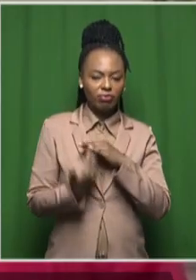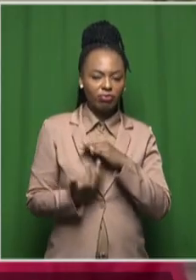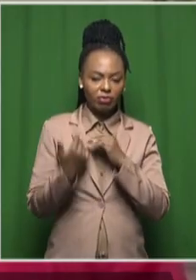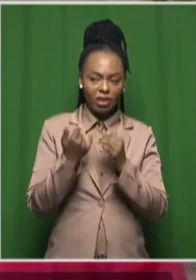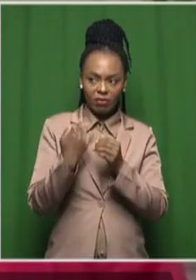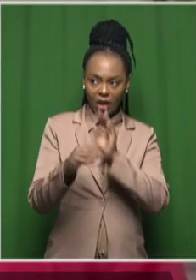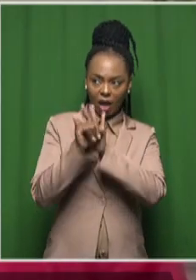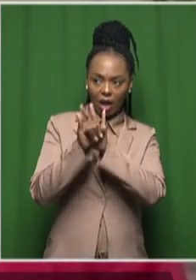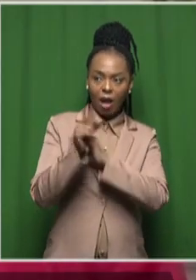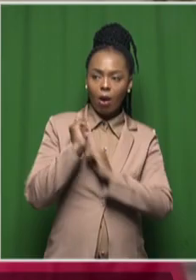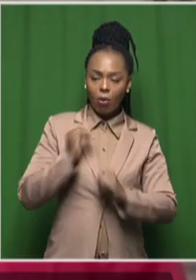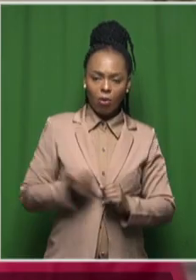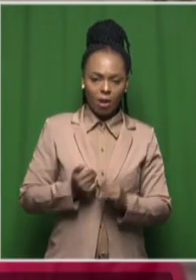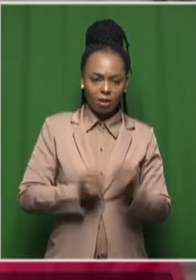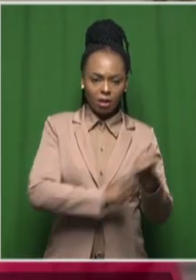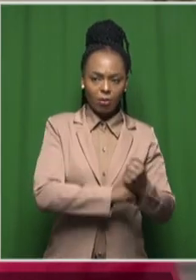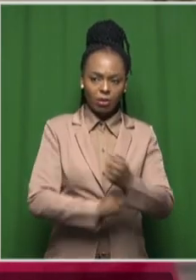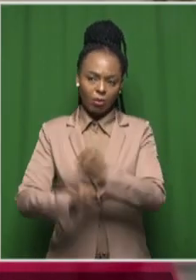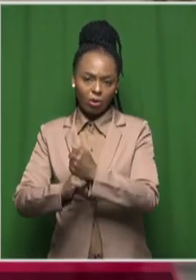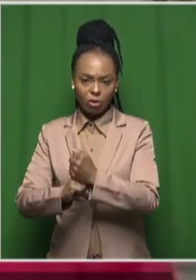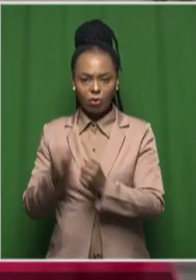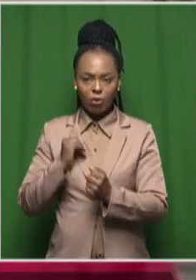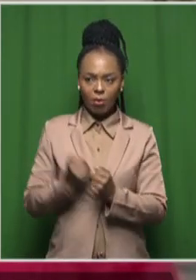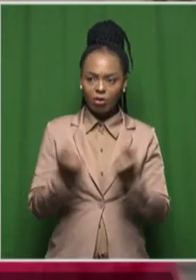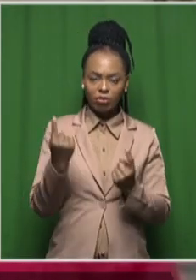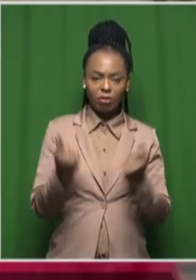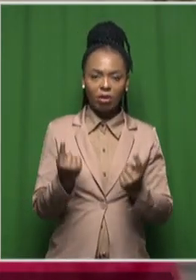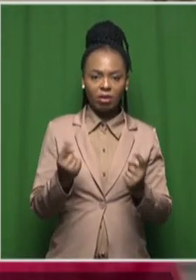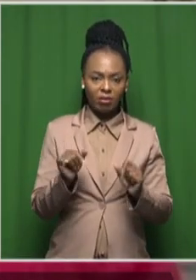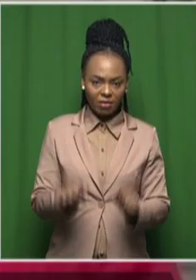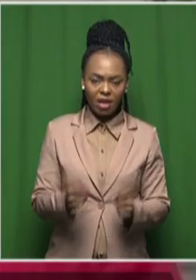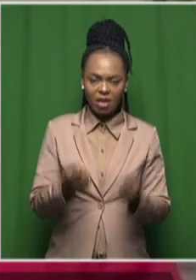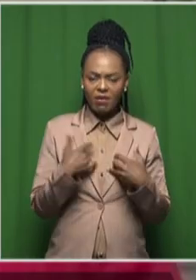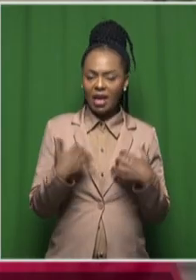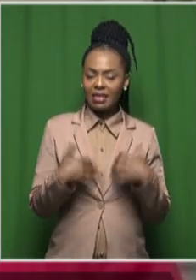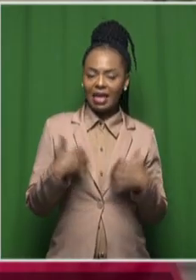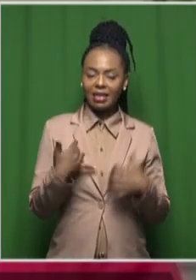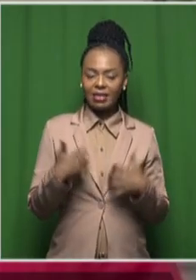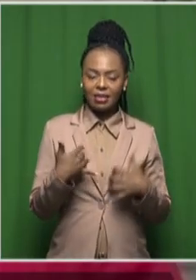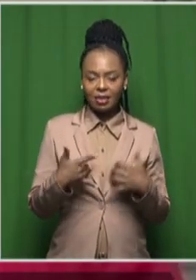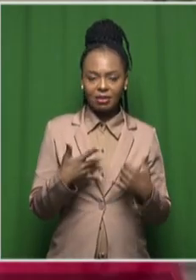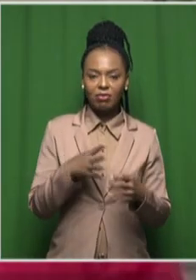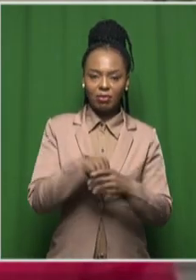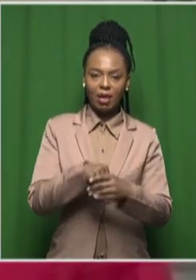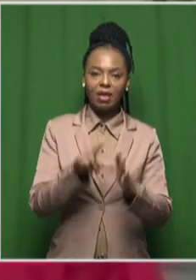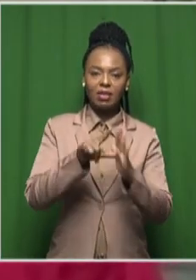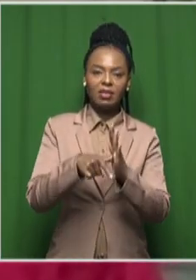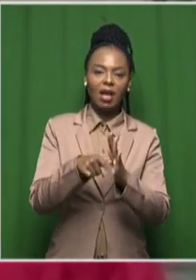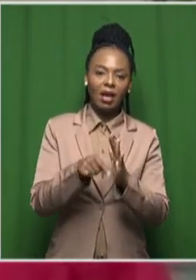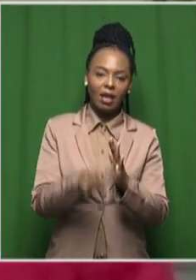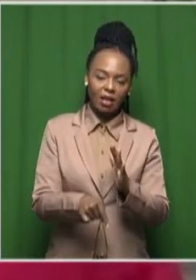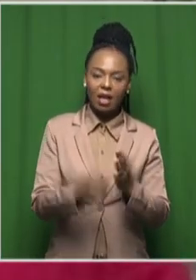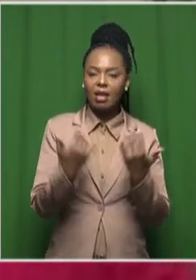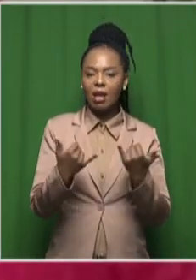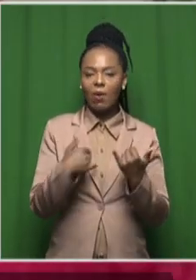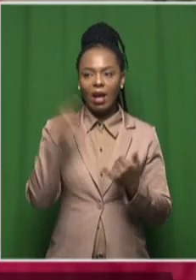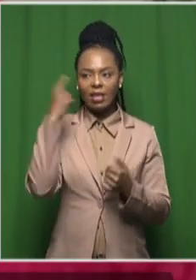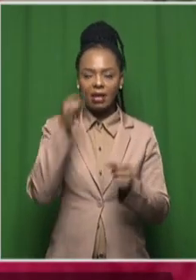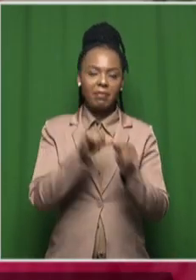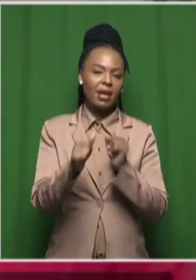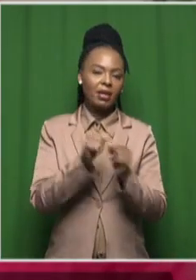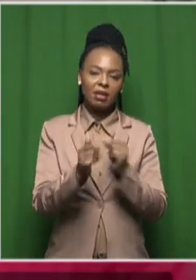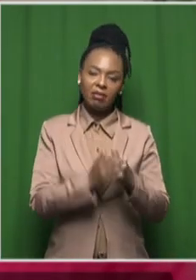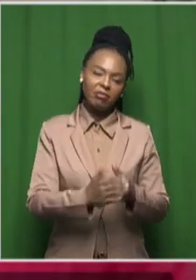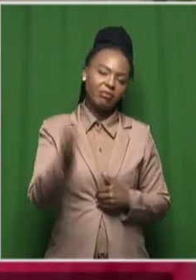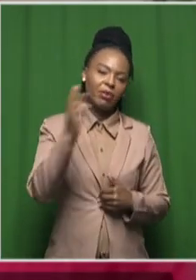are supporting women. It's become such an exciting design landscape, and we think it's just going to get better and better.